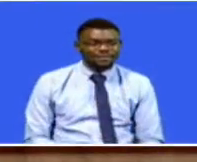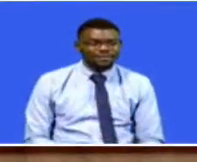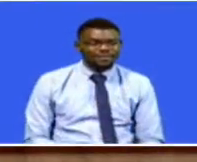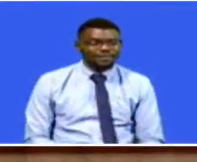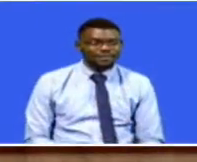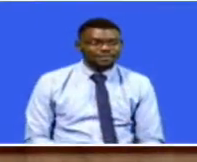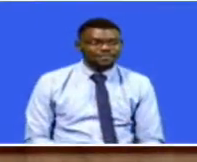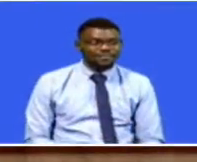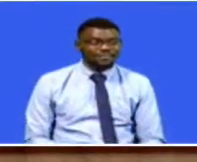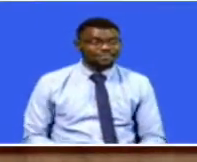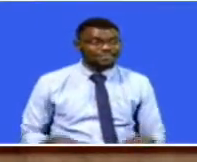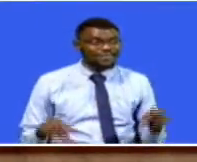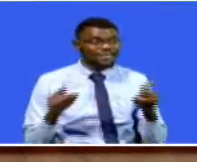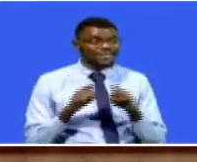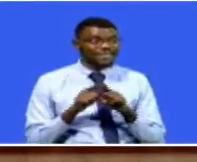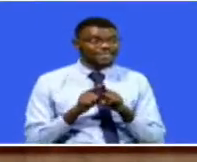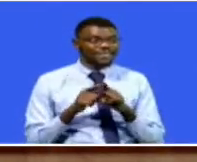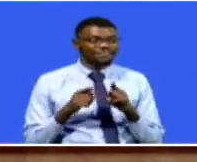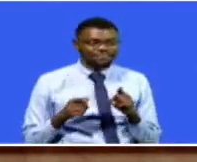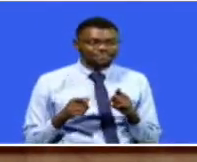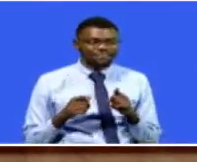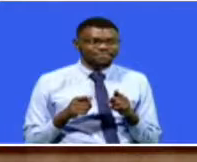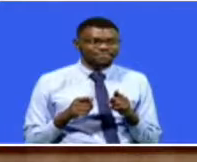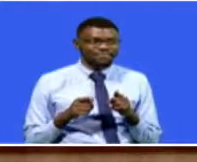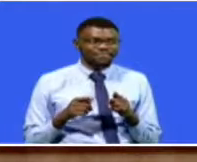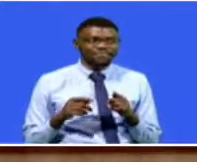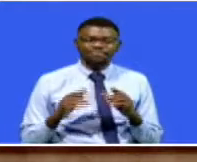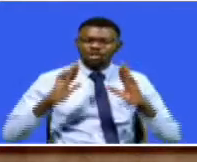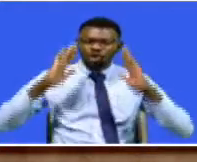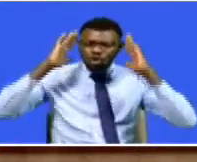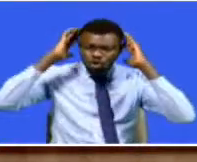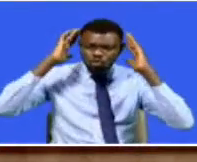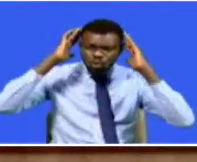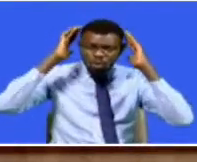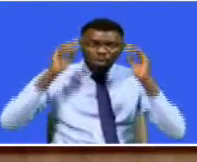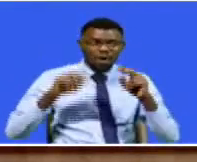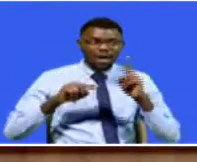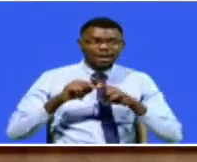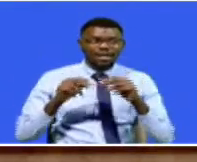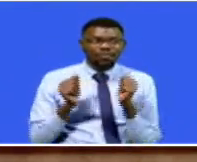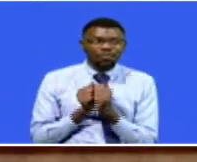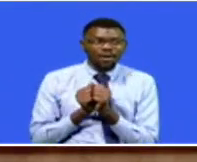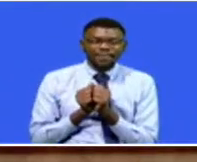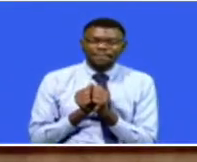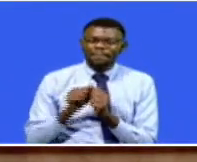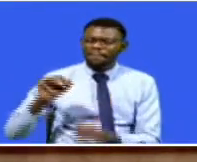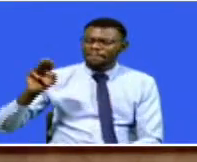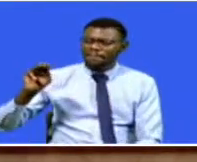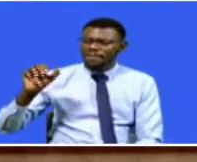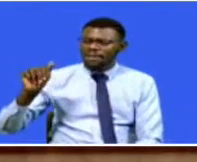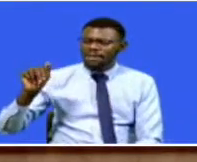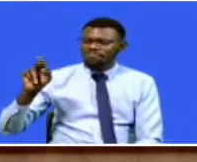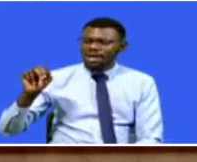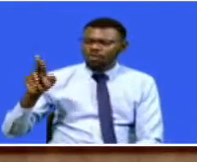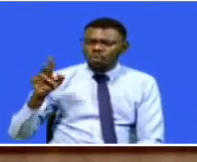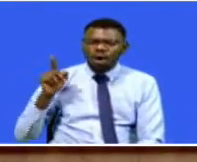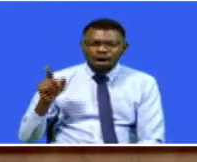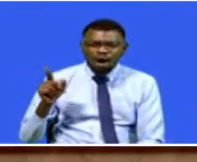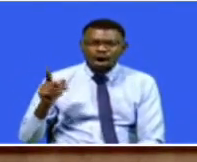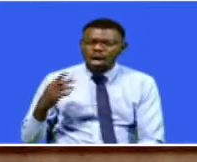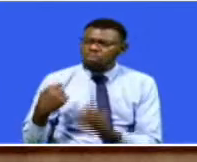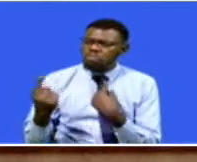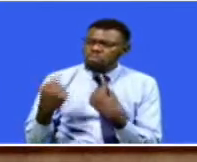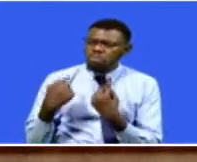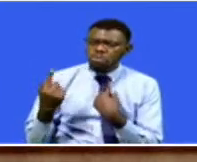And as we leave tonight, my colleague Noakip Kimboi sat down with the philanthropist Manu Chandaria, who told him, among other